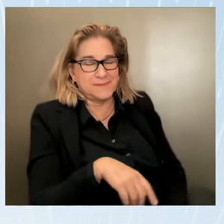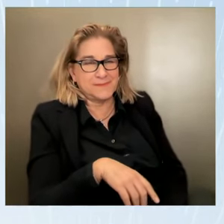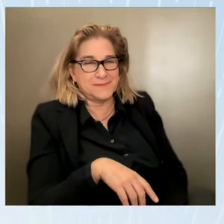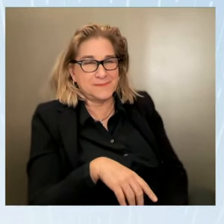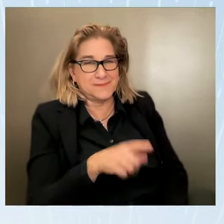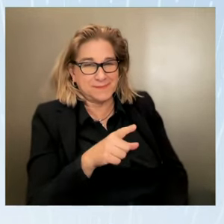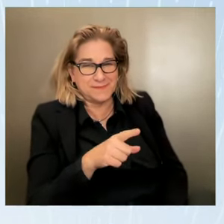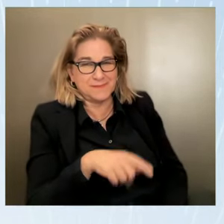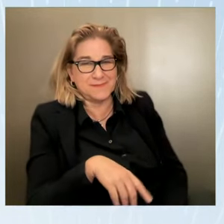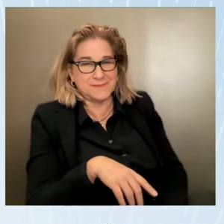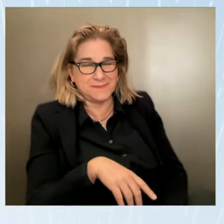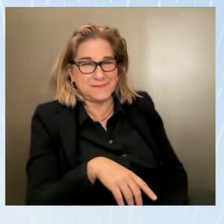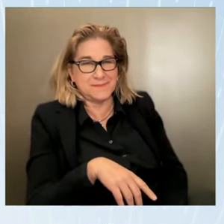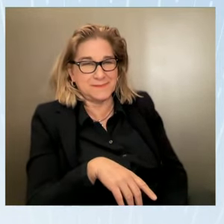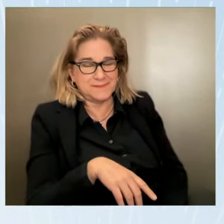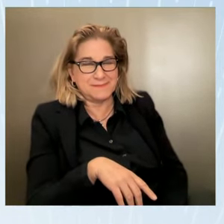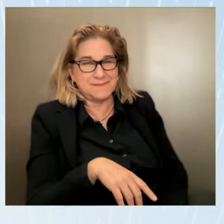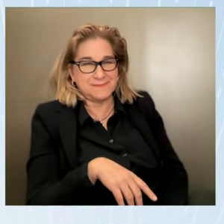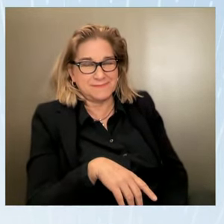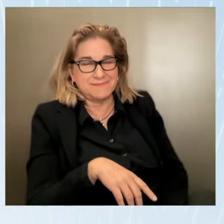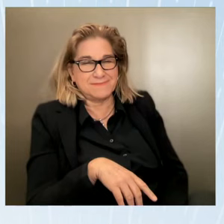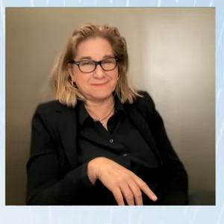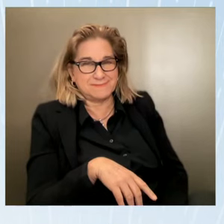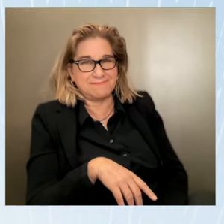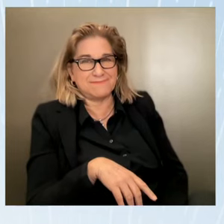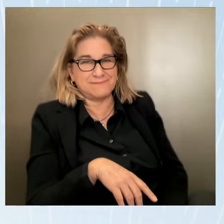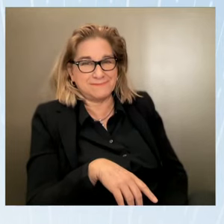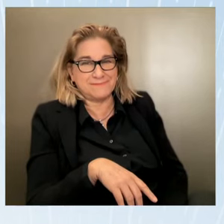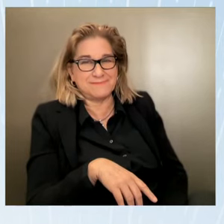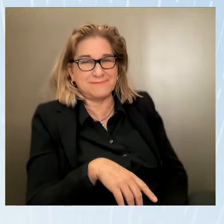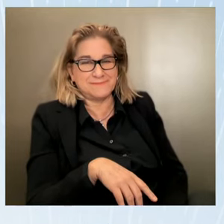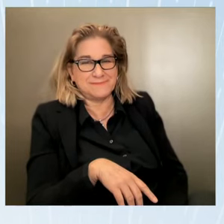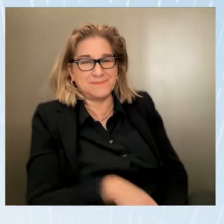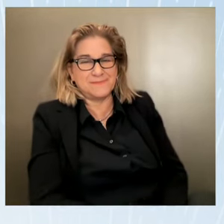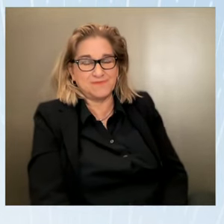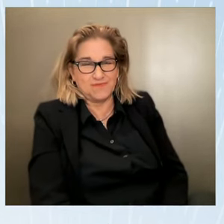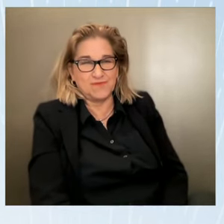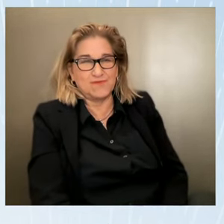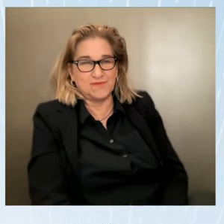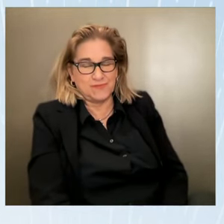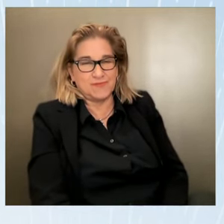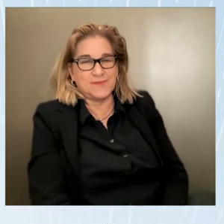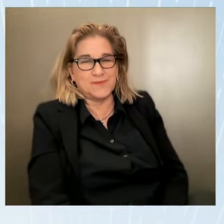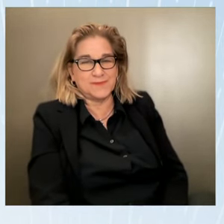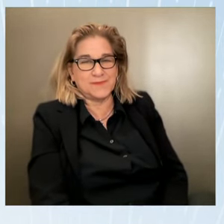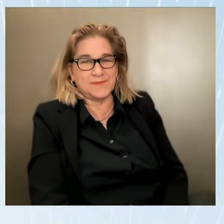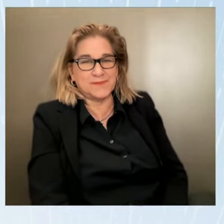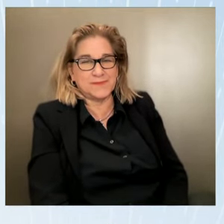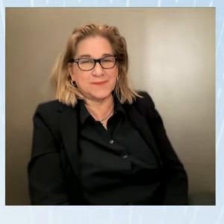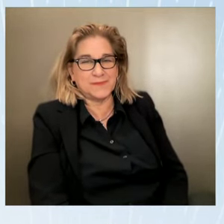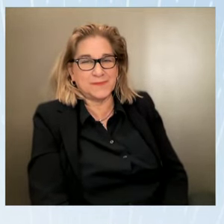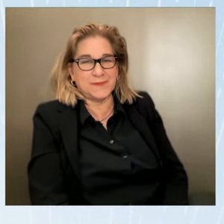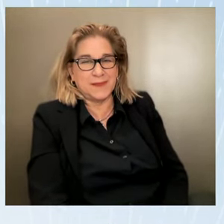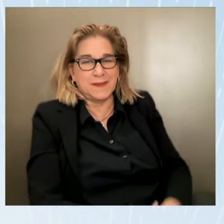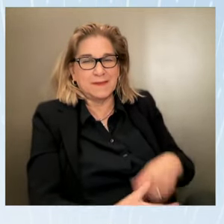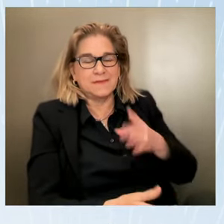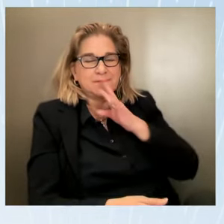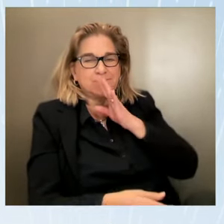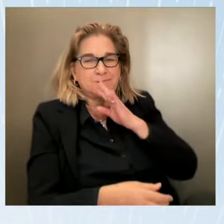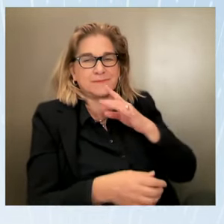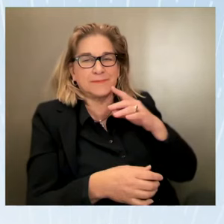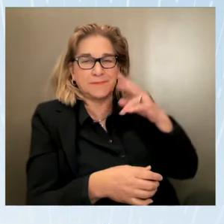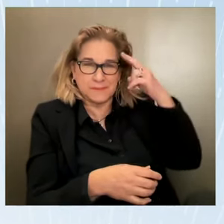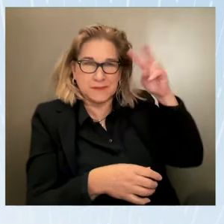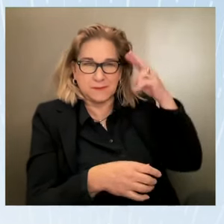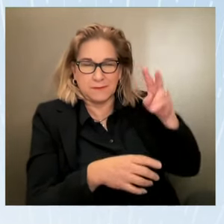Centro de los Derechos del Migrante Incorporated for its outstanding record of assisting thousands of migrant workers to defend their